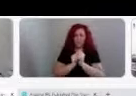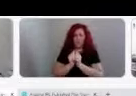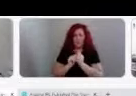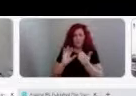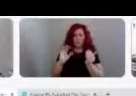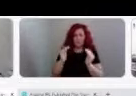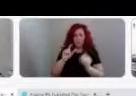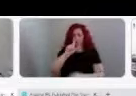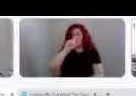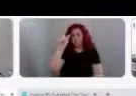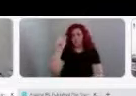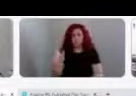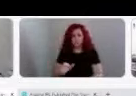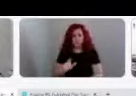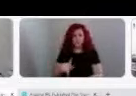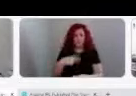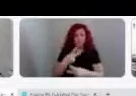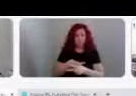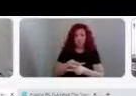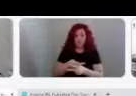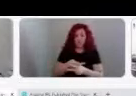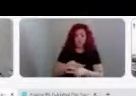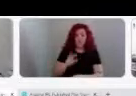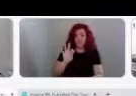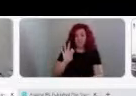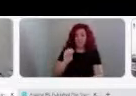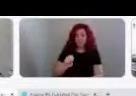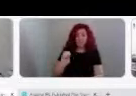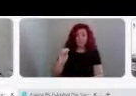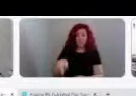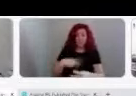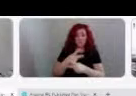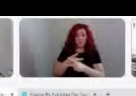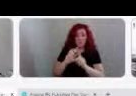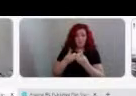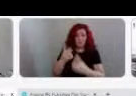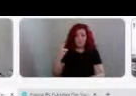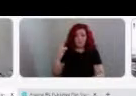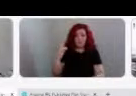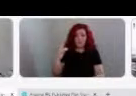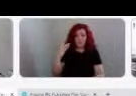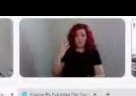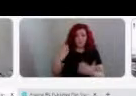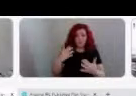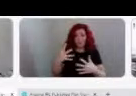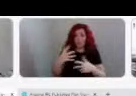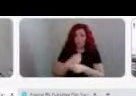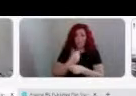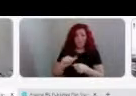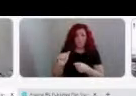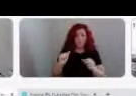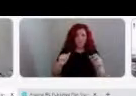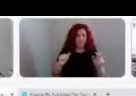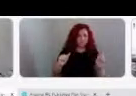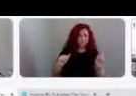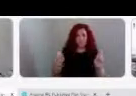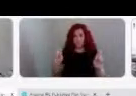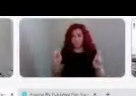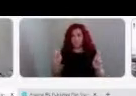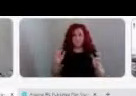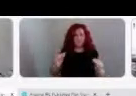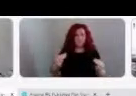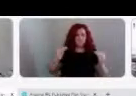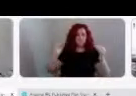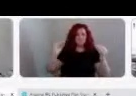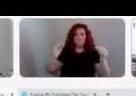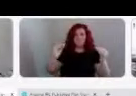version and the 9.0 version of district 17 could be won by any party who advances a